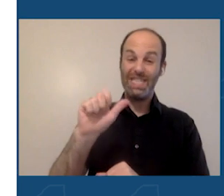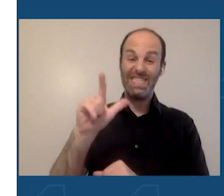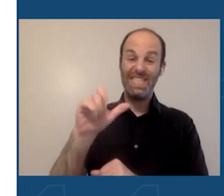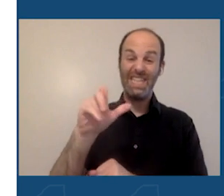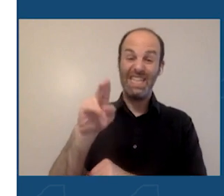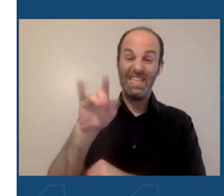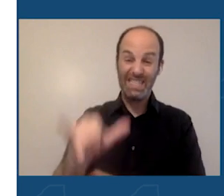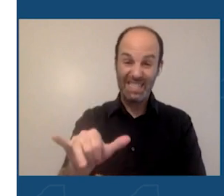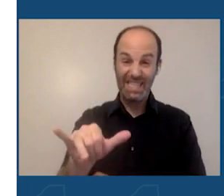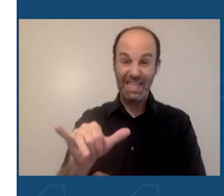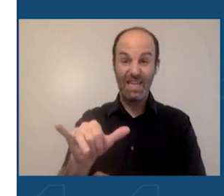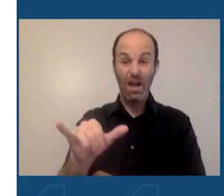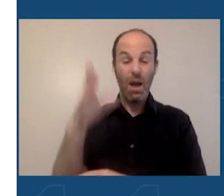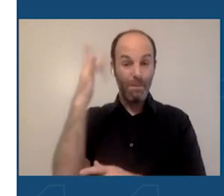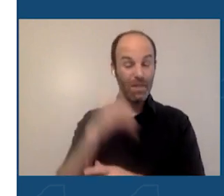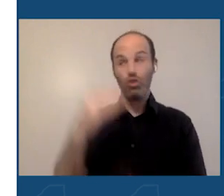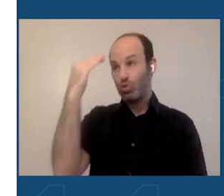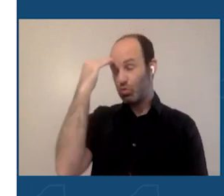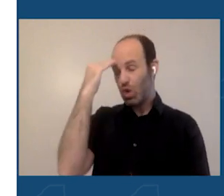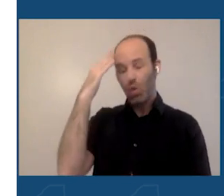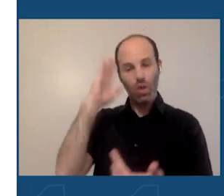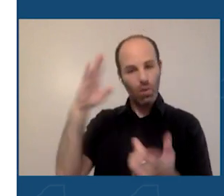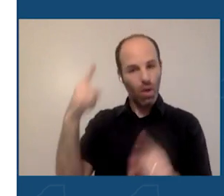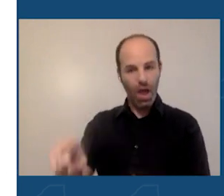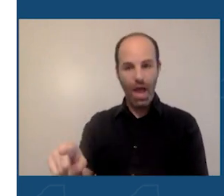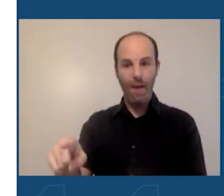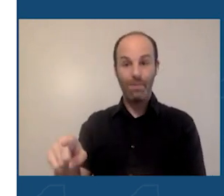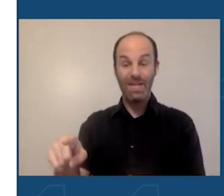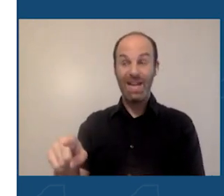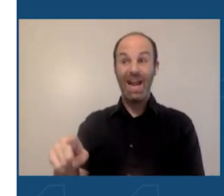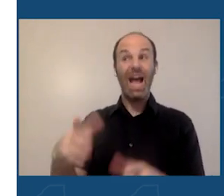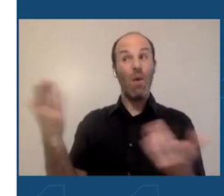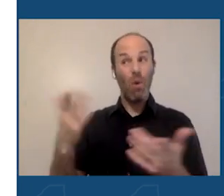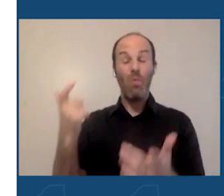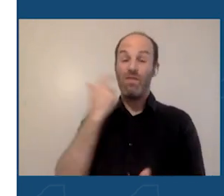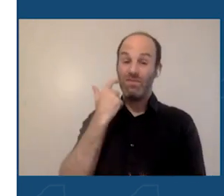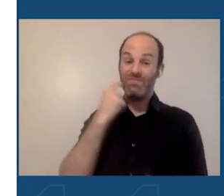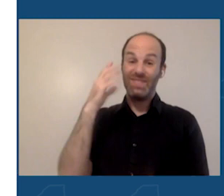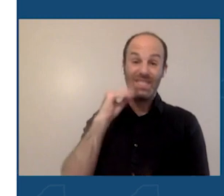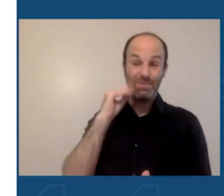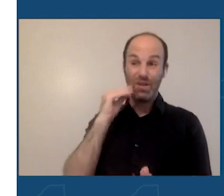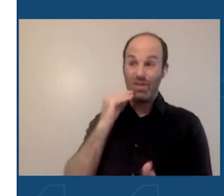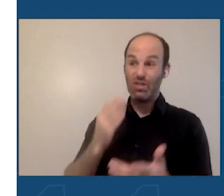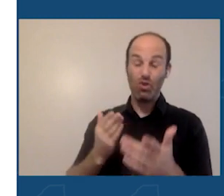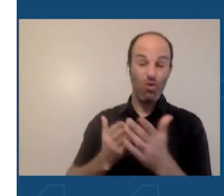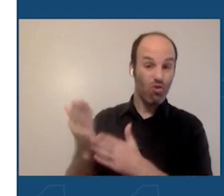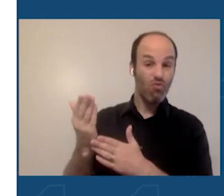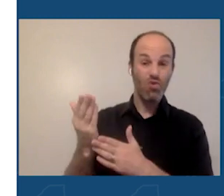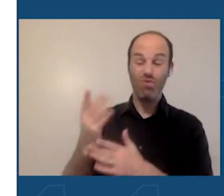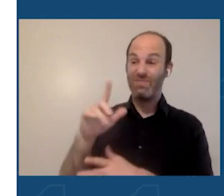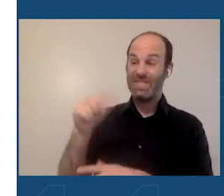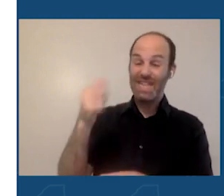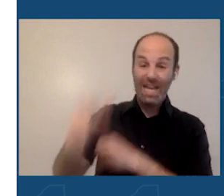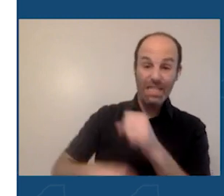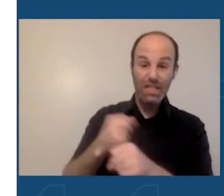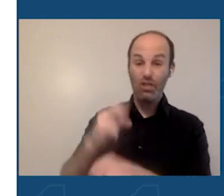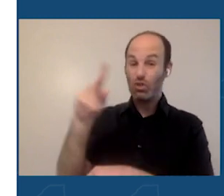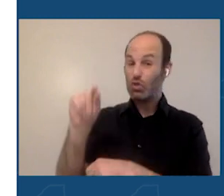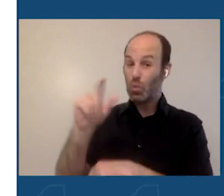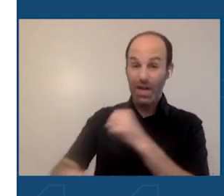of decades in terms of the severity of the storms that we're experiencing, and what they call 100-year flooding